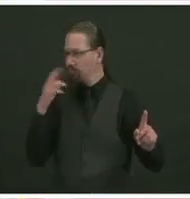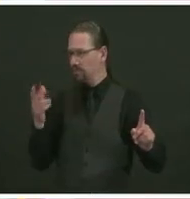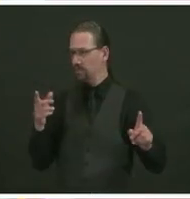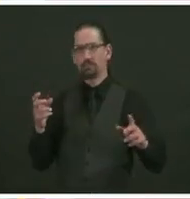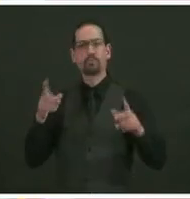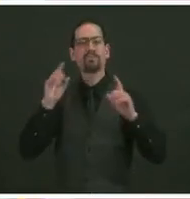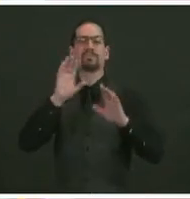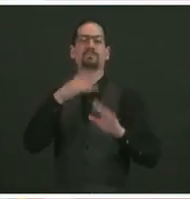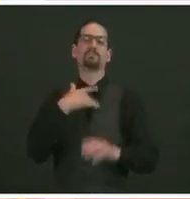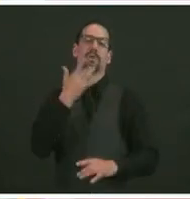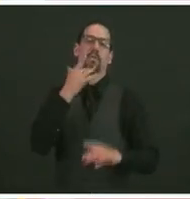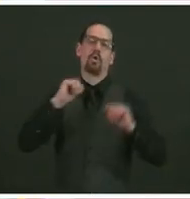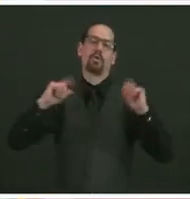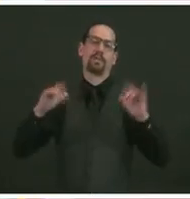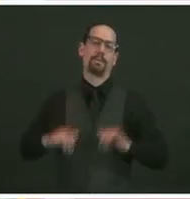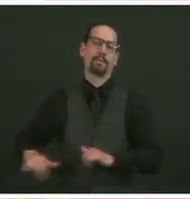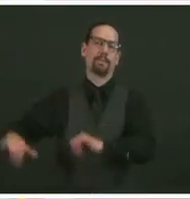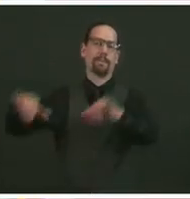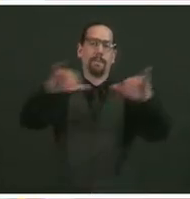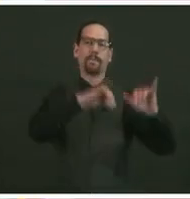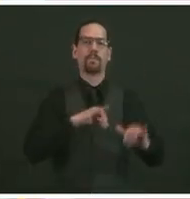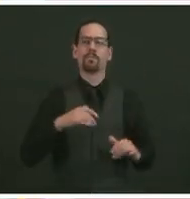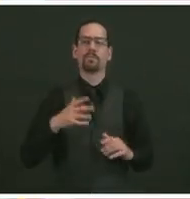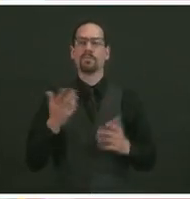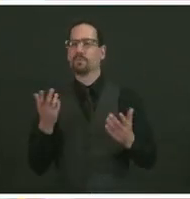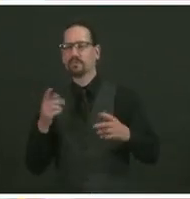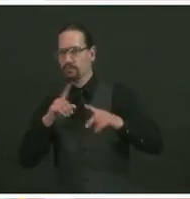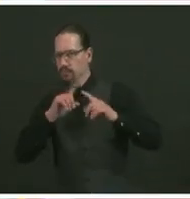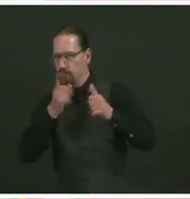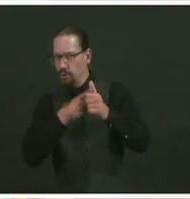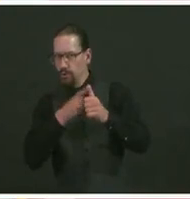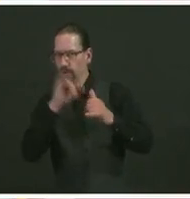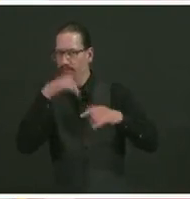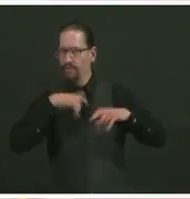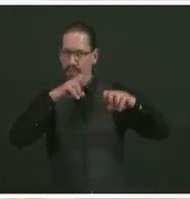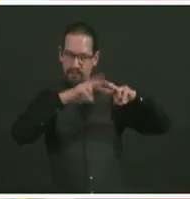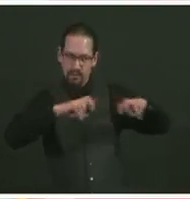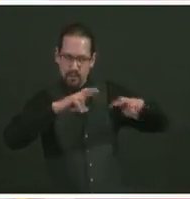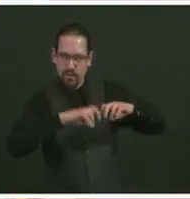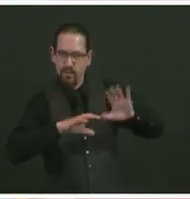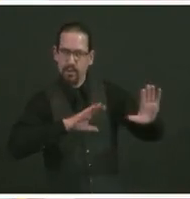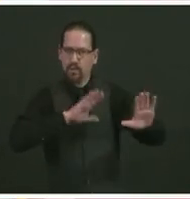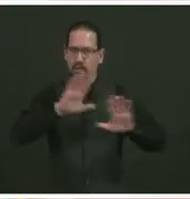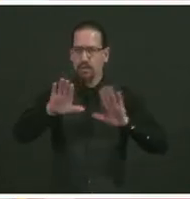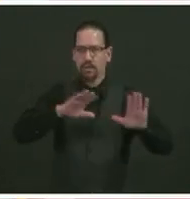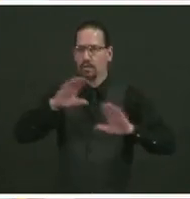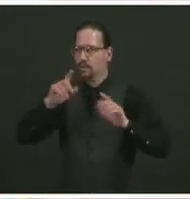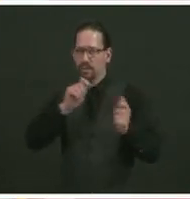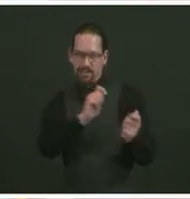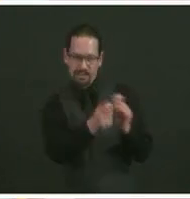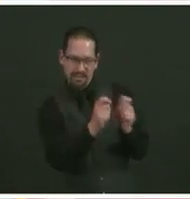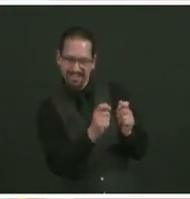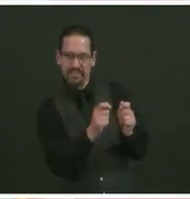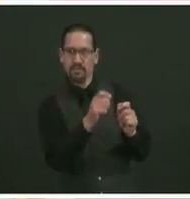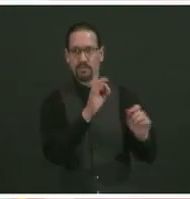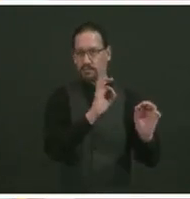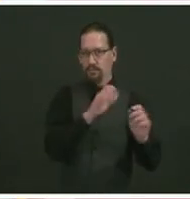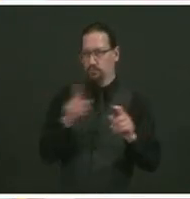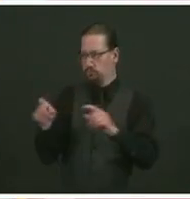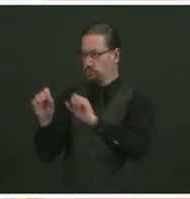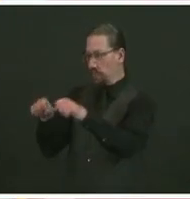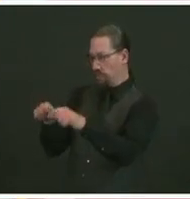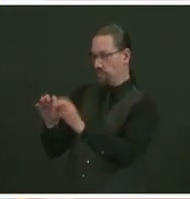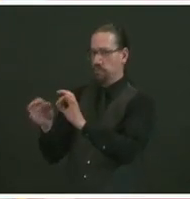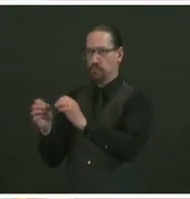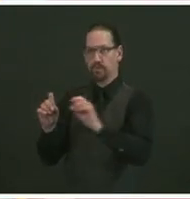crannies of a nursing home to really see how does that nursing home interpret this. And it really gets to underscoring the concept,